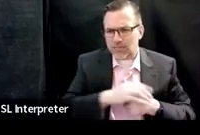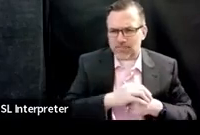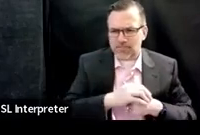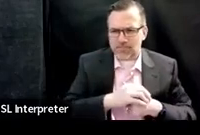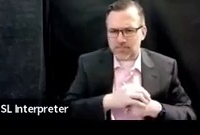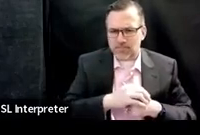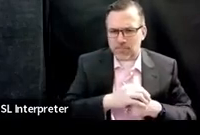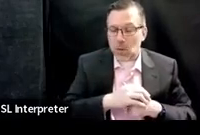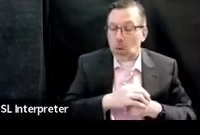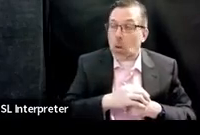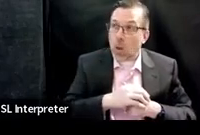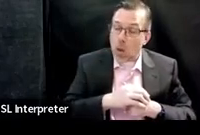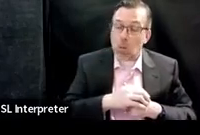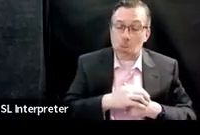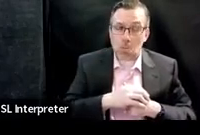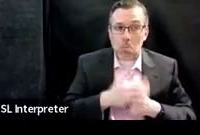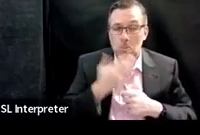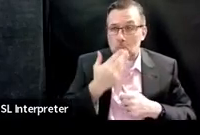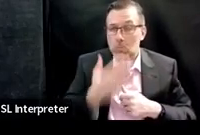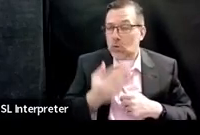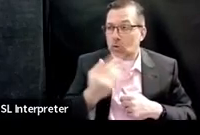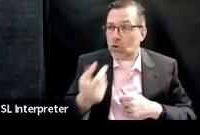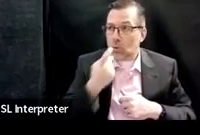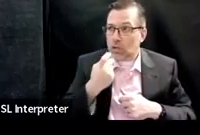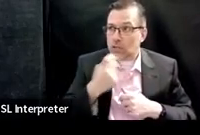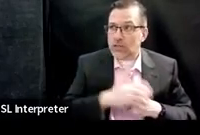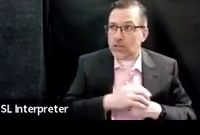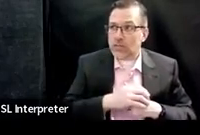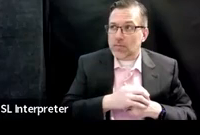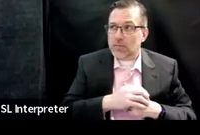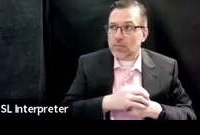That is a very good question. And thank you.